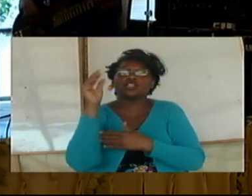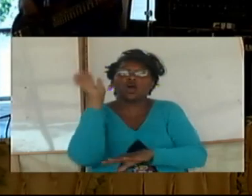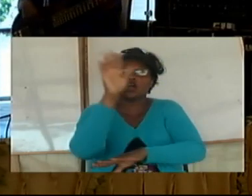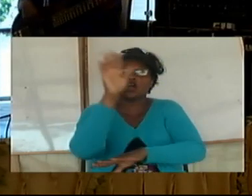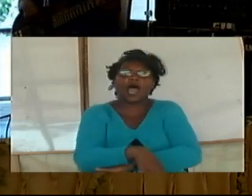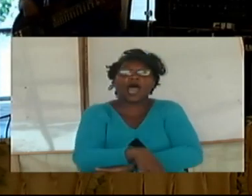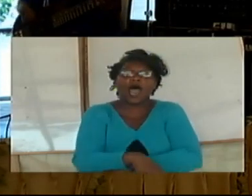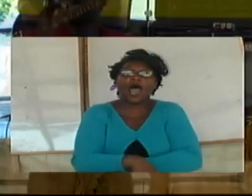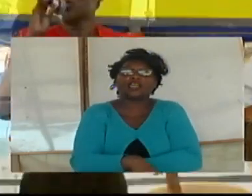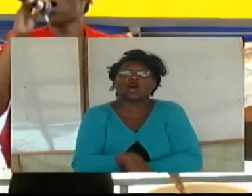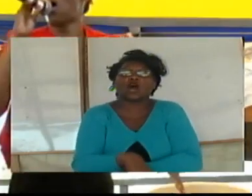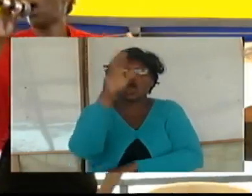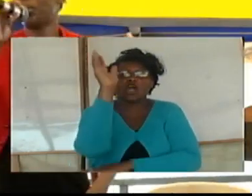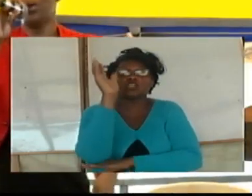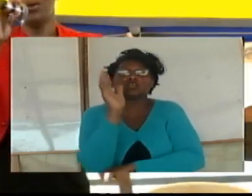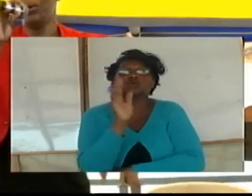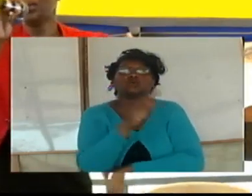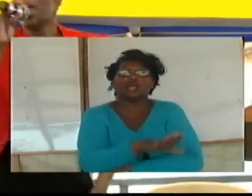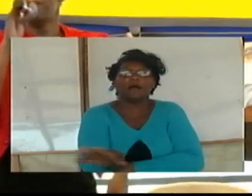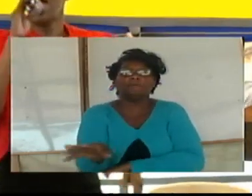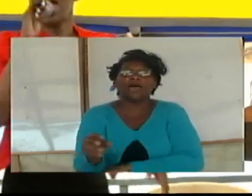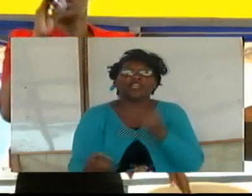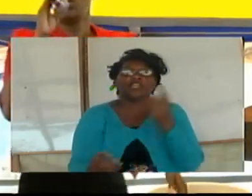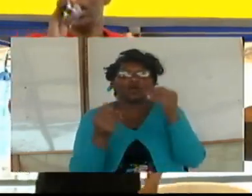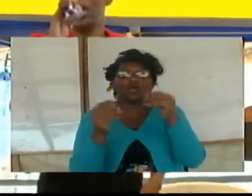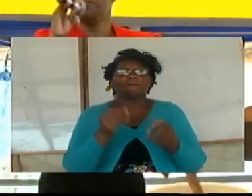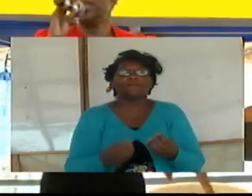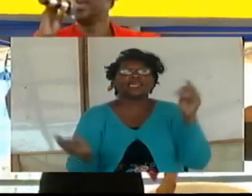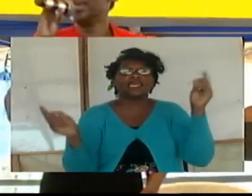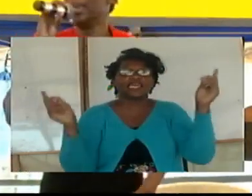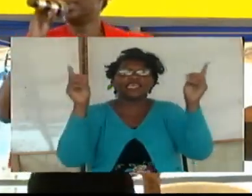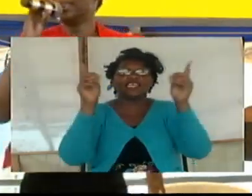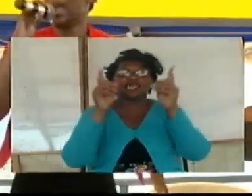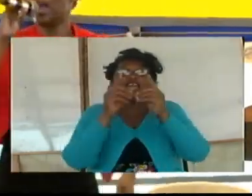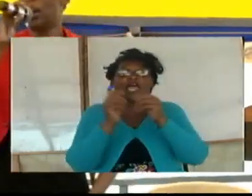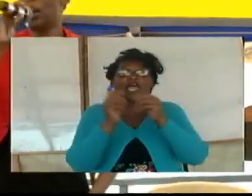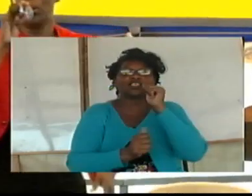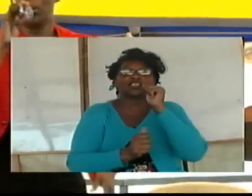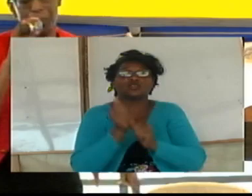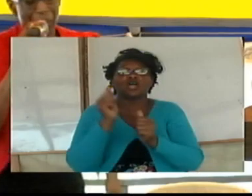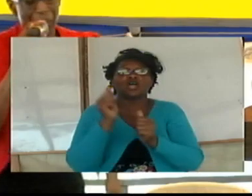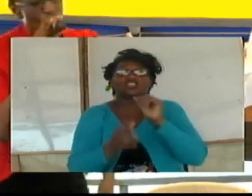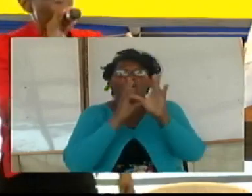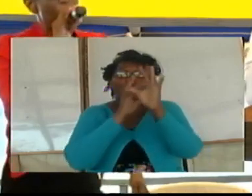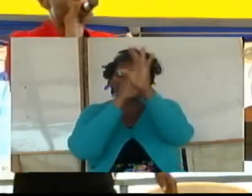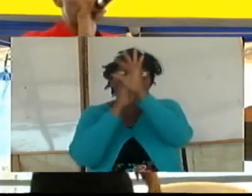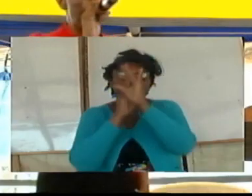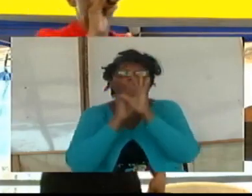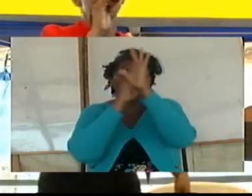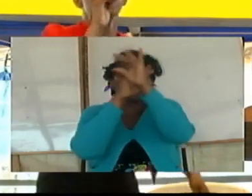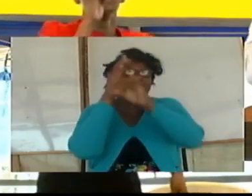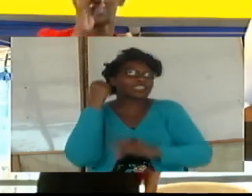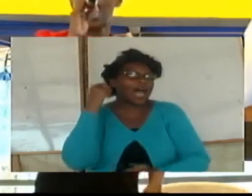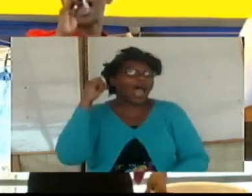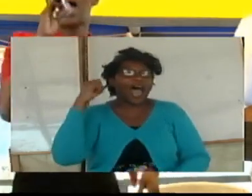morning or night, all you men will be there too. Trumpet